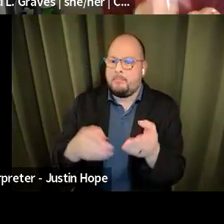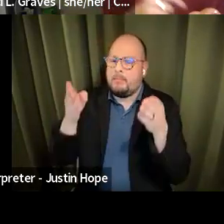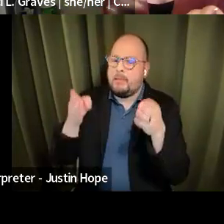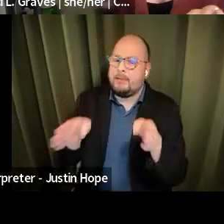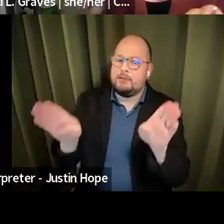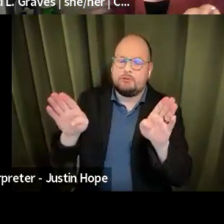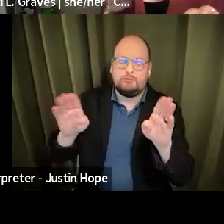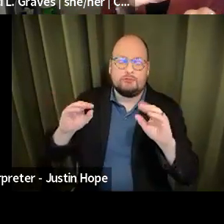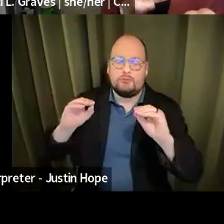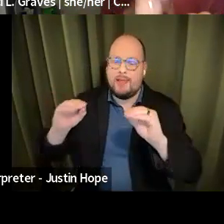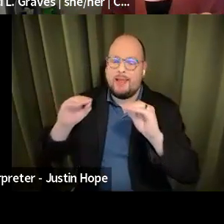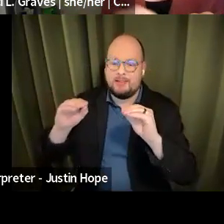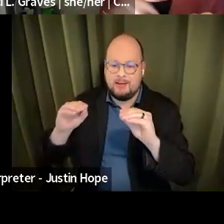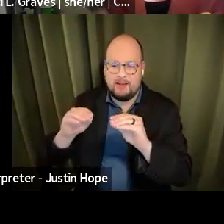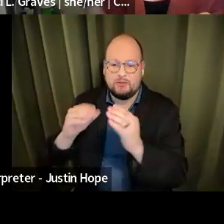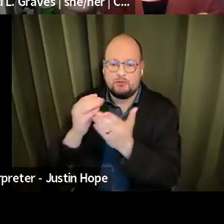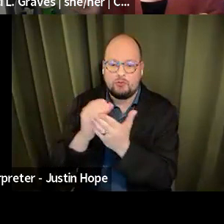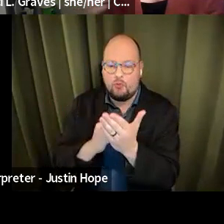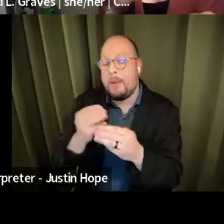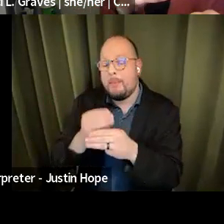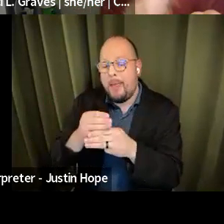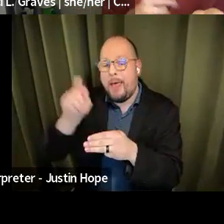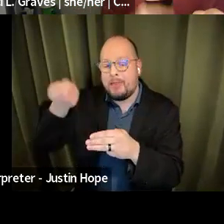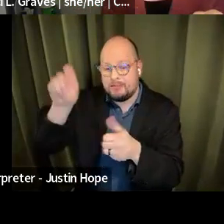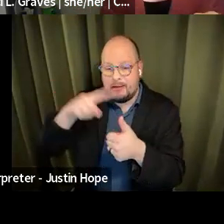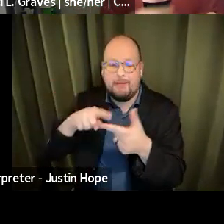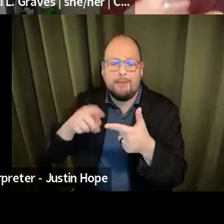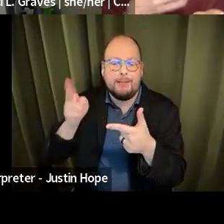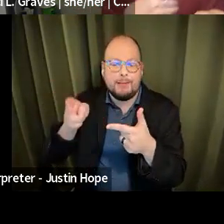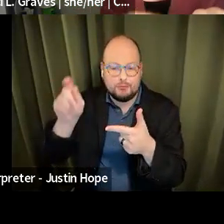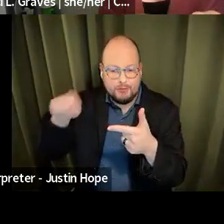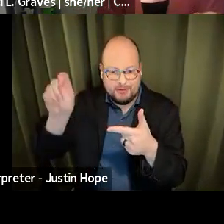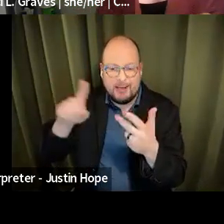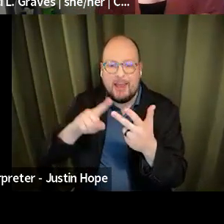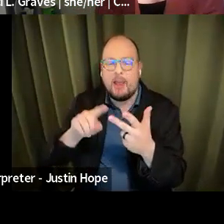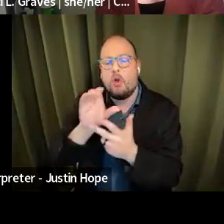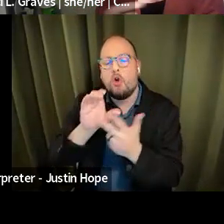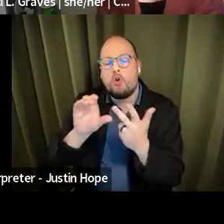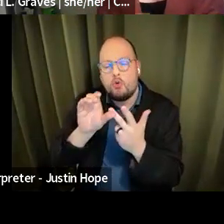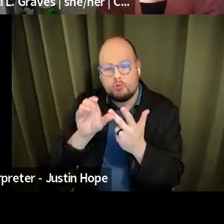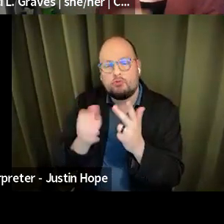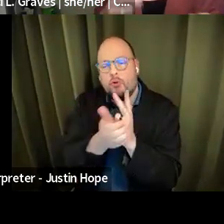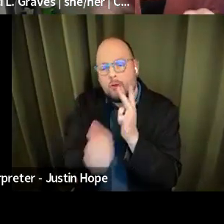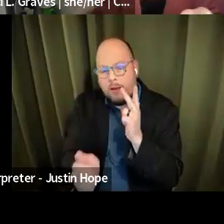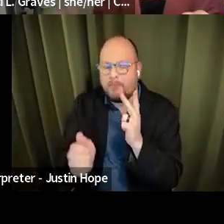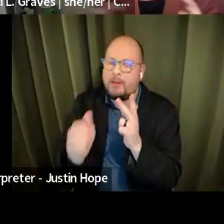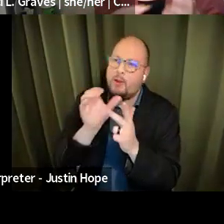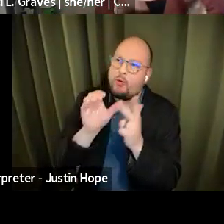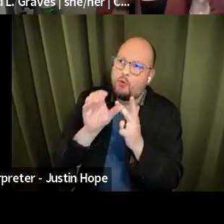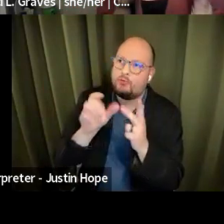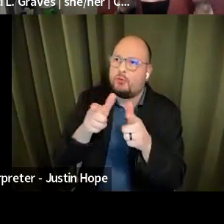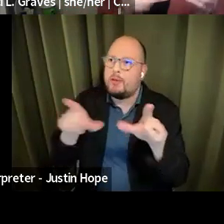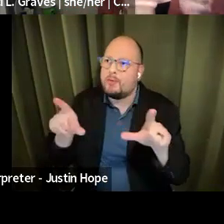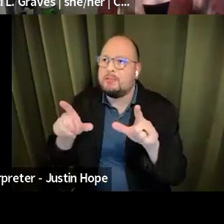courses, you don't go math, check, history, check, cultural competency or culturally linguistically appropriate services,